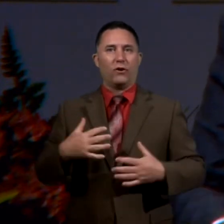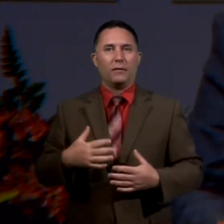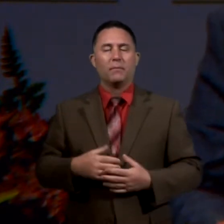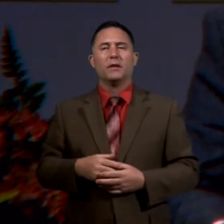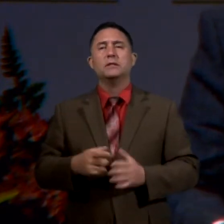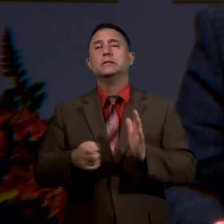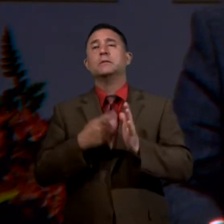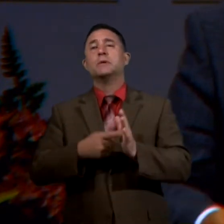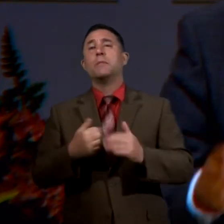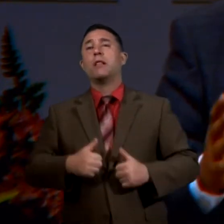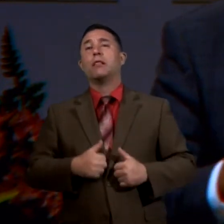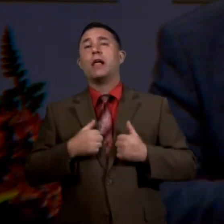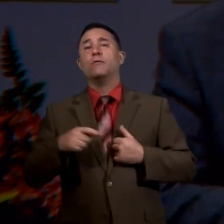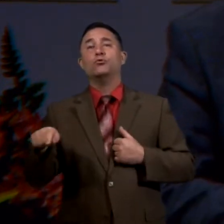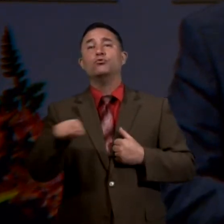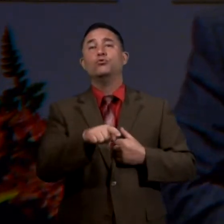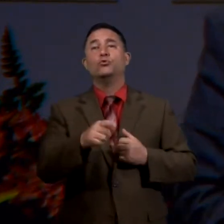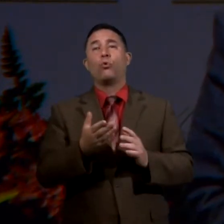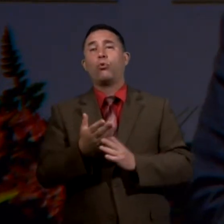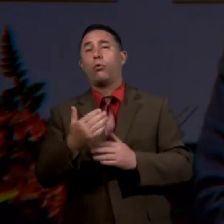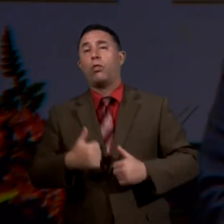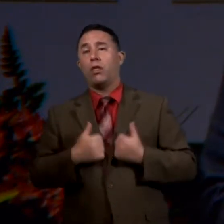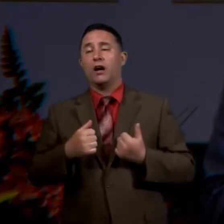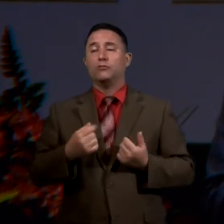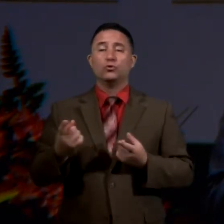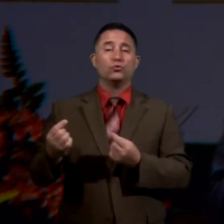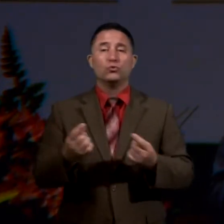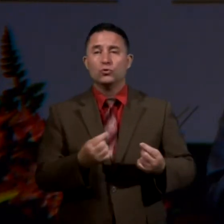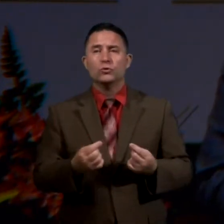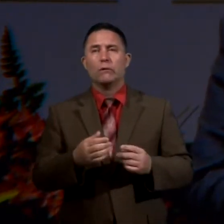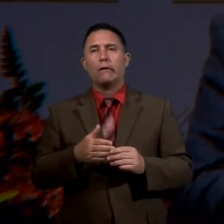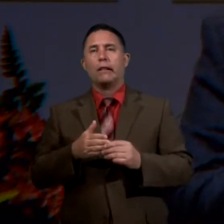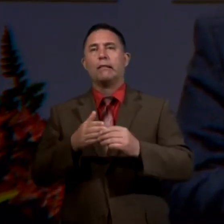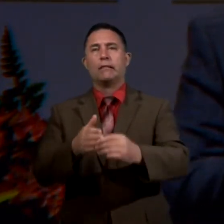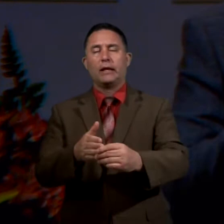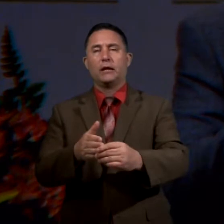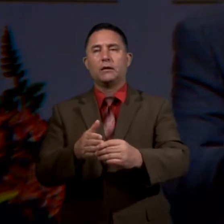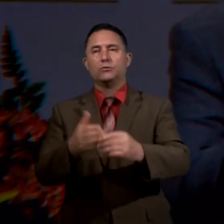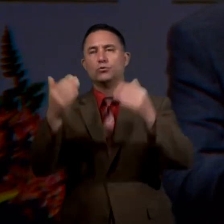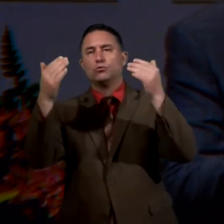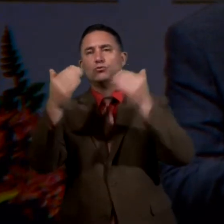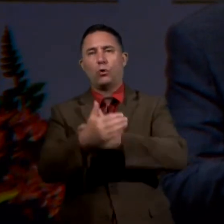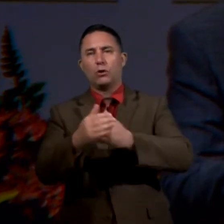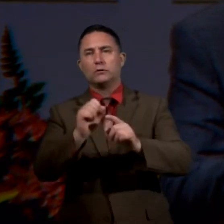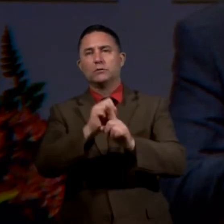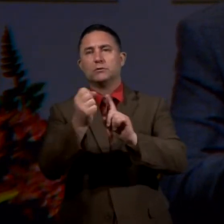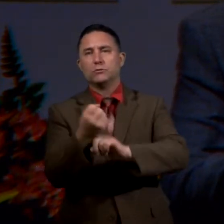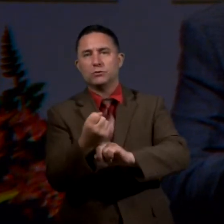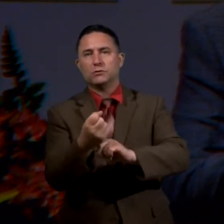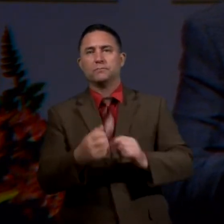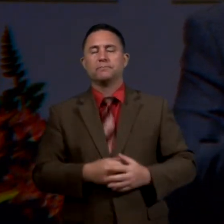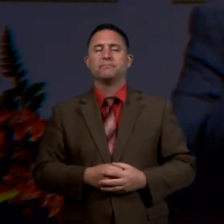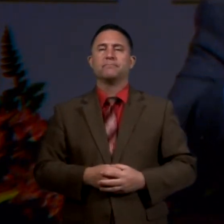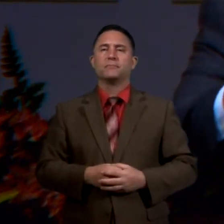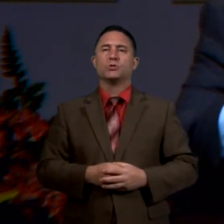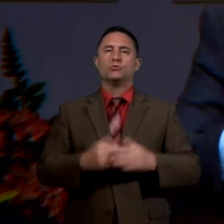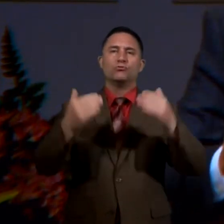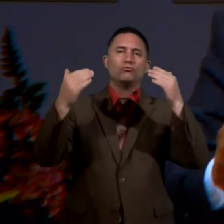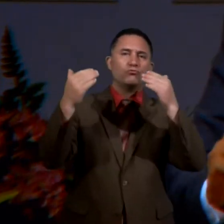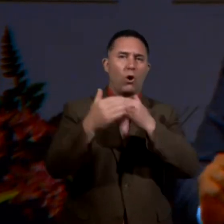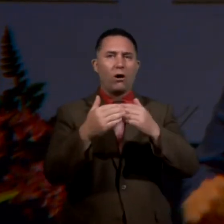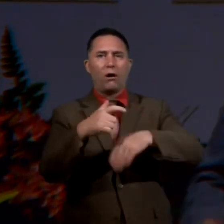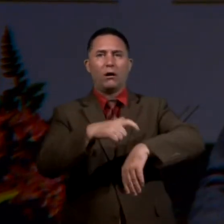life, in your journey, will lead you to dark places, dark